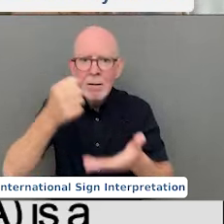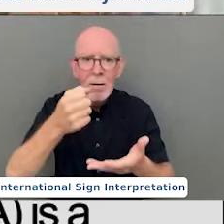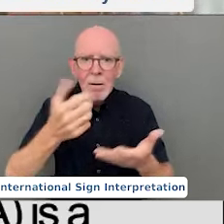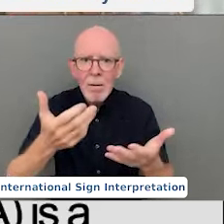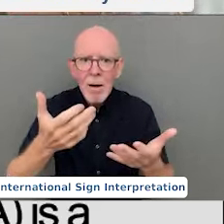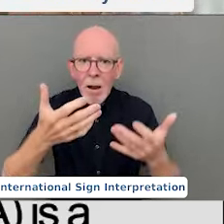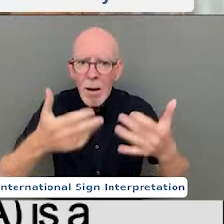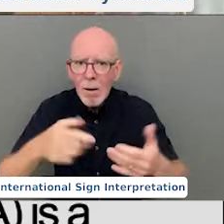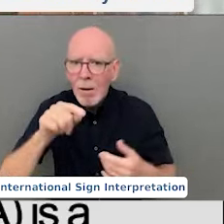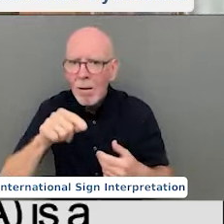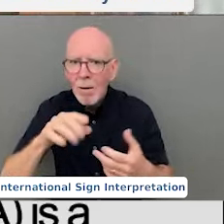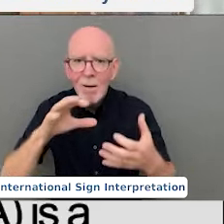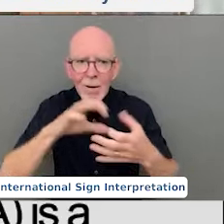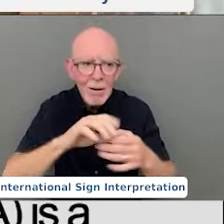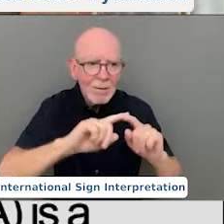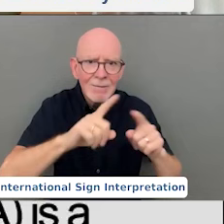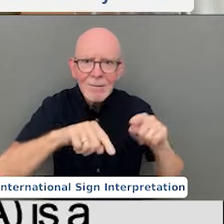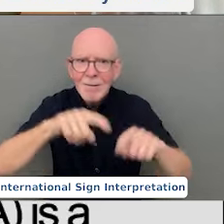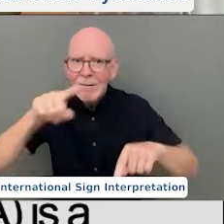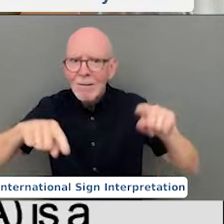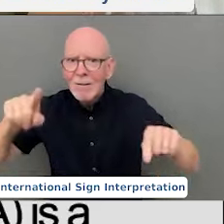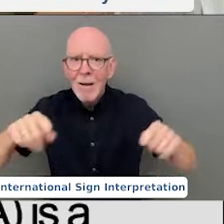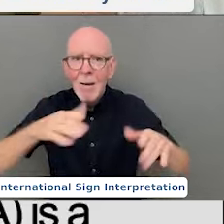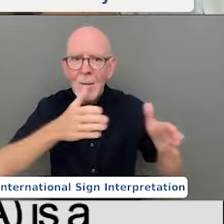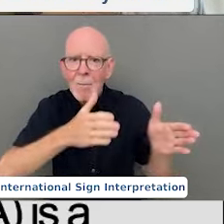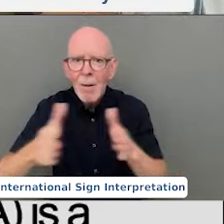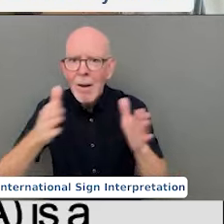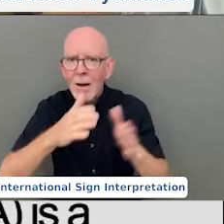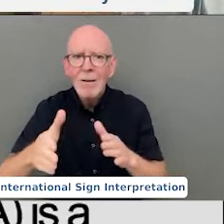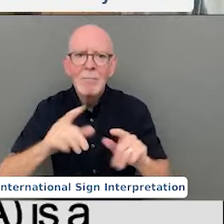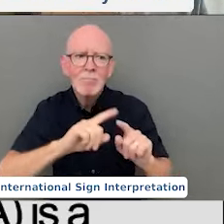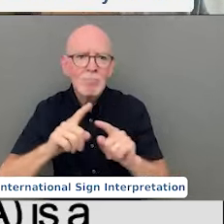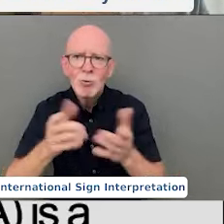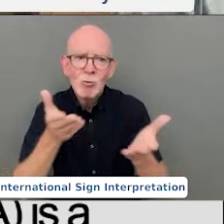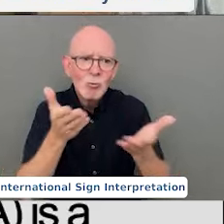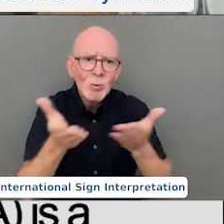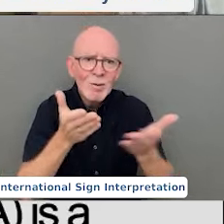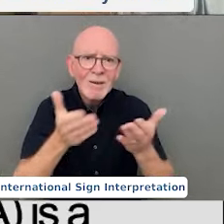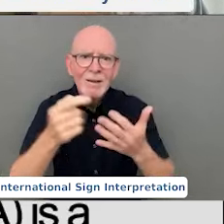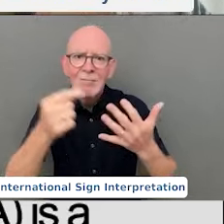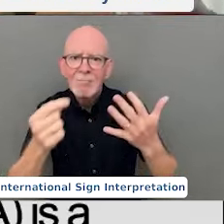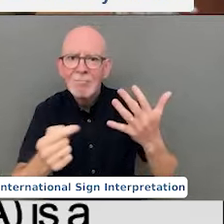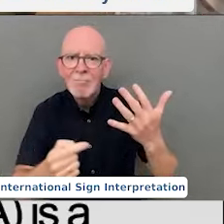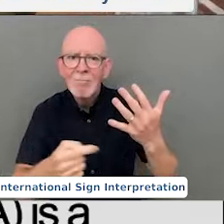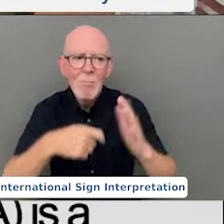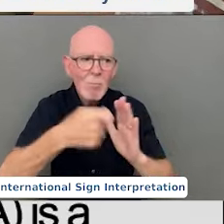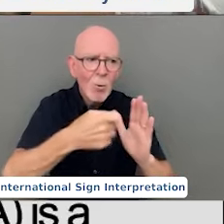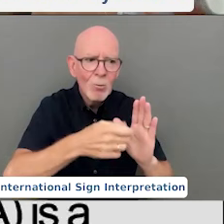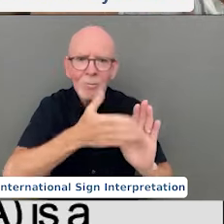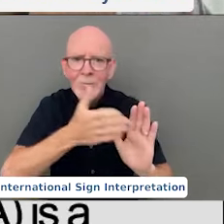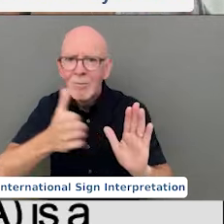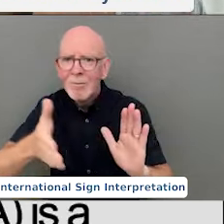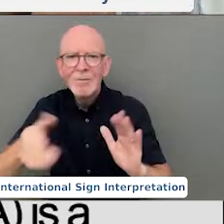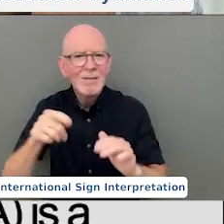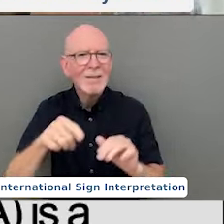actual budget commitments. And this highlights the importance of being able to assess the financing gaps and cost